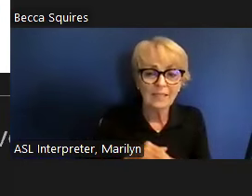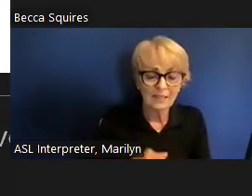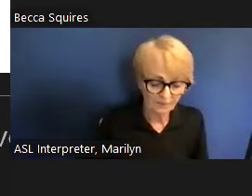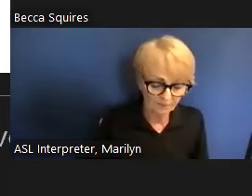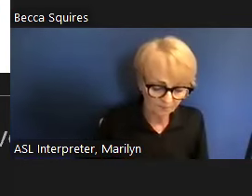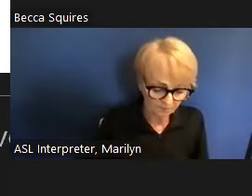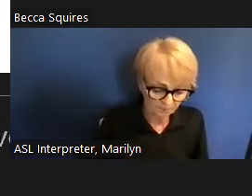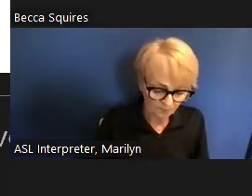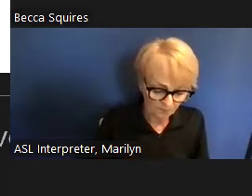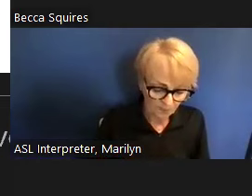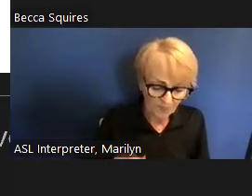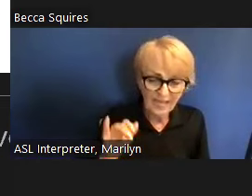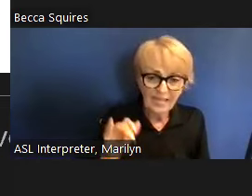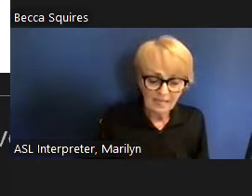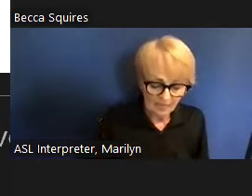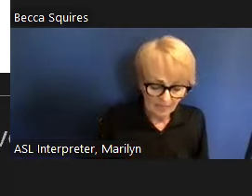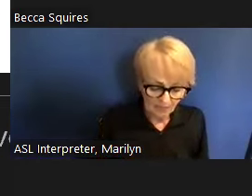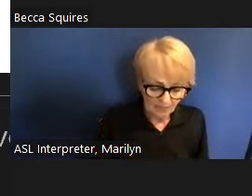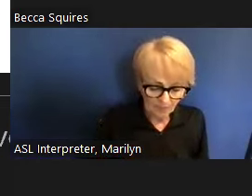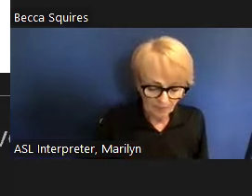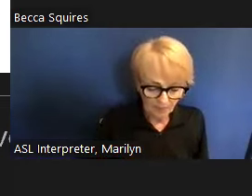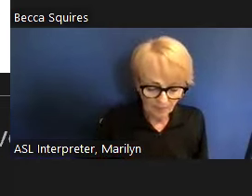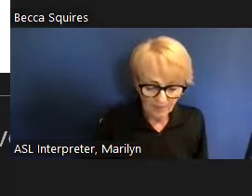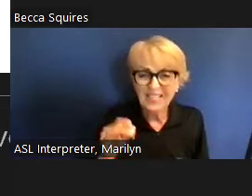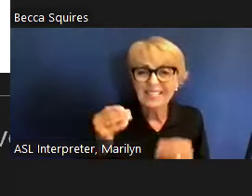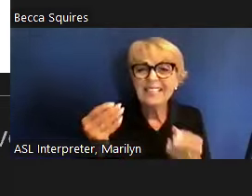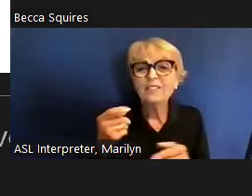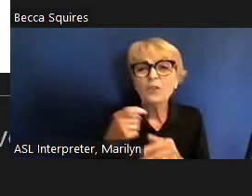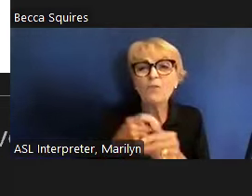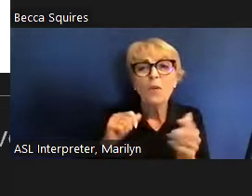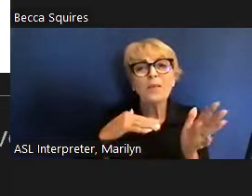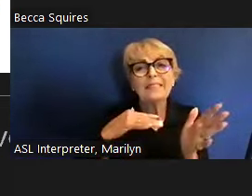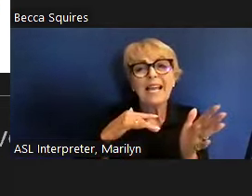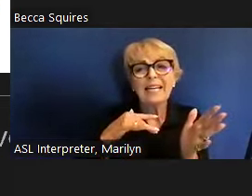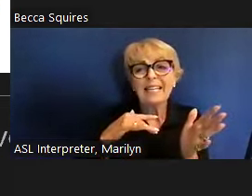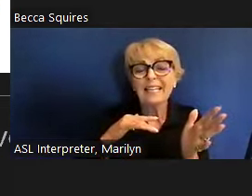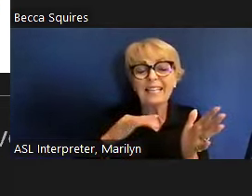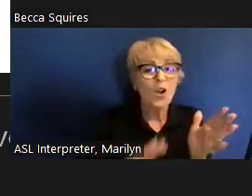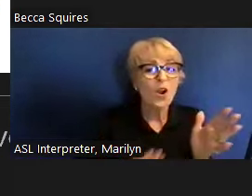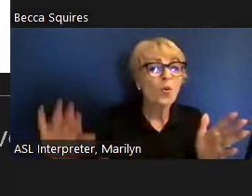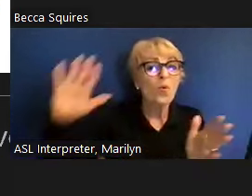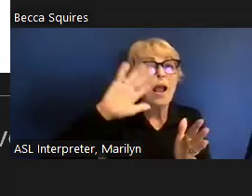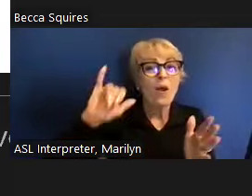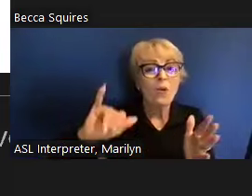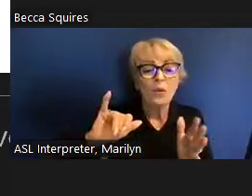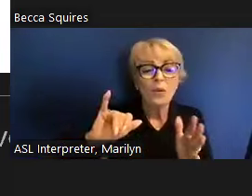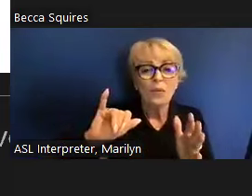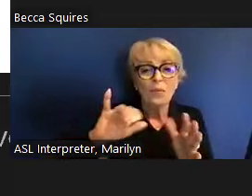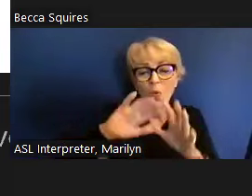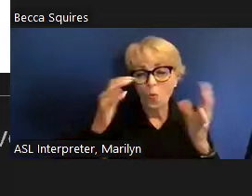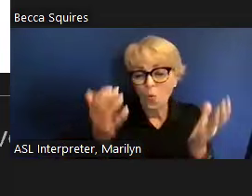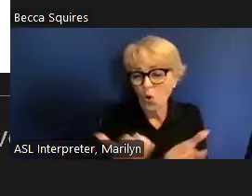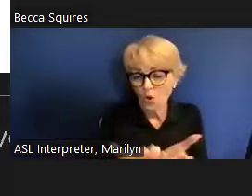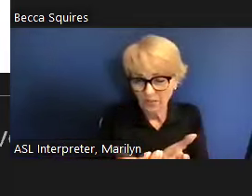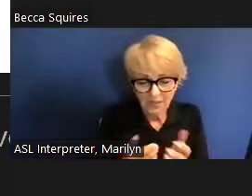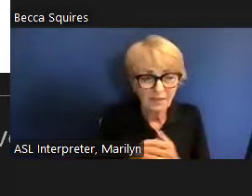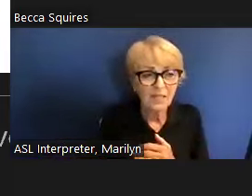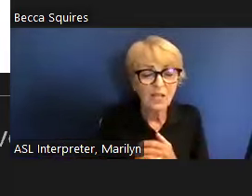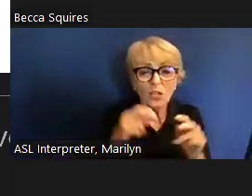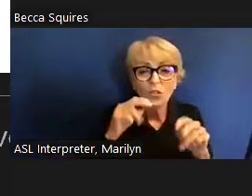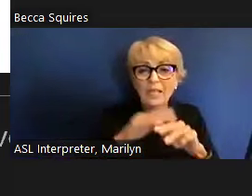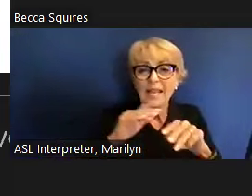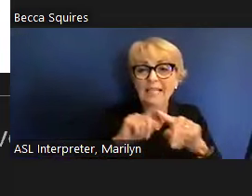And this just gives you, this is from a study done around the world, actually, looking at the differences between men